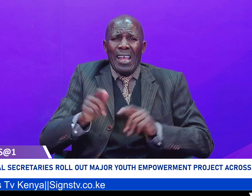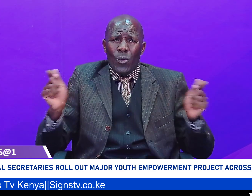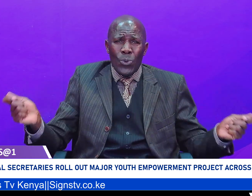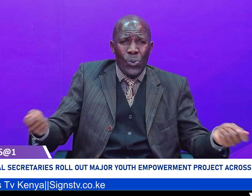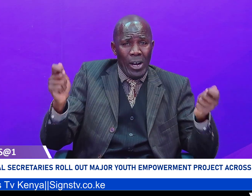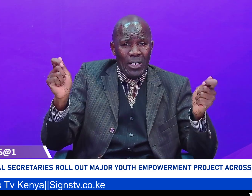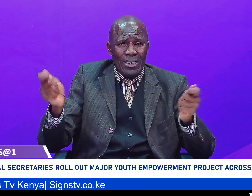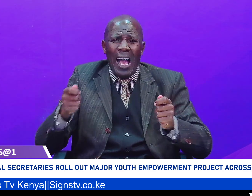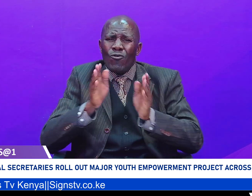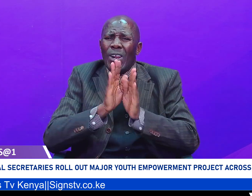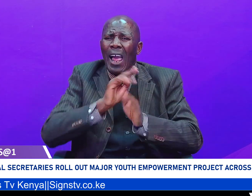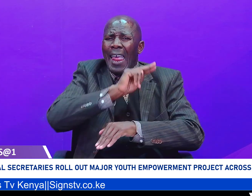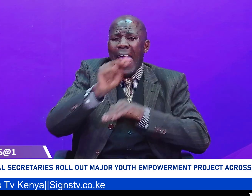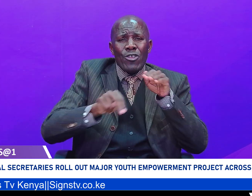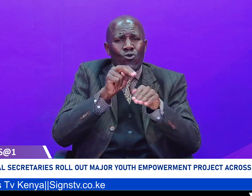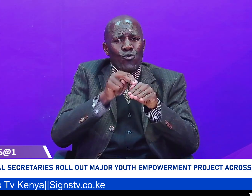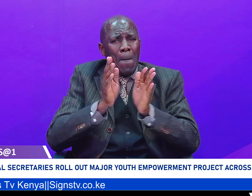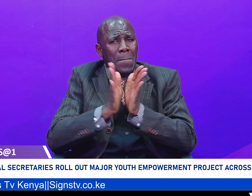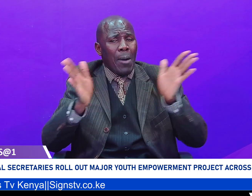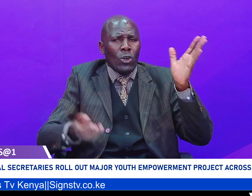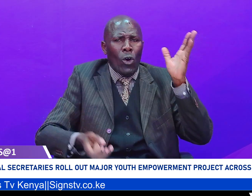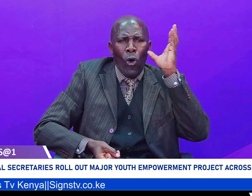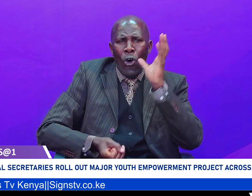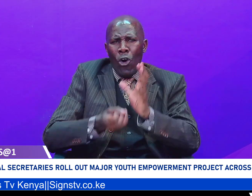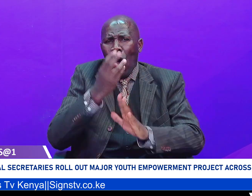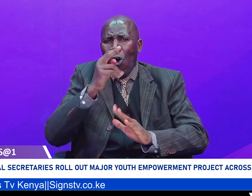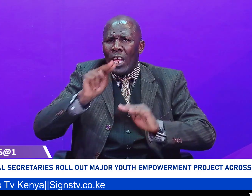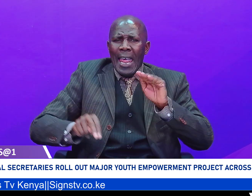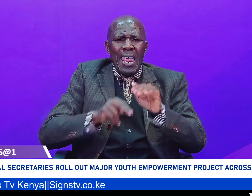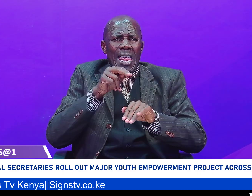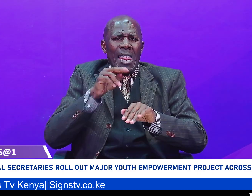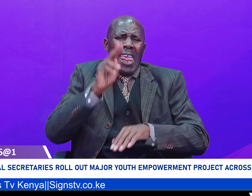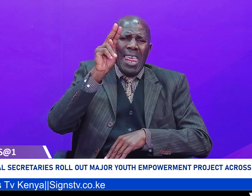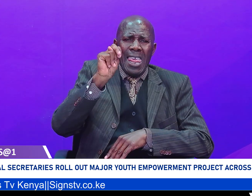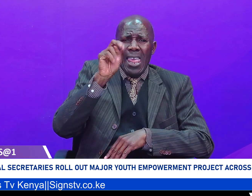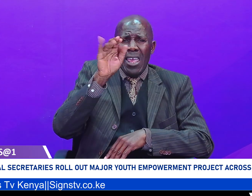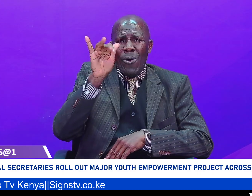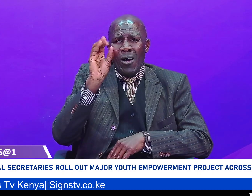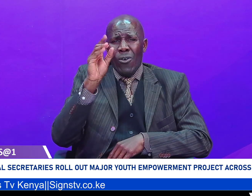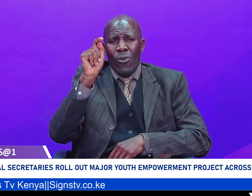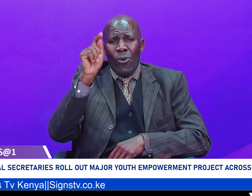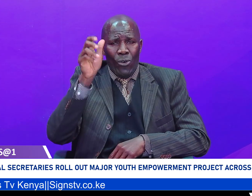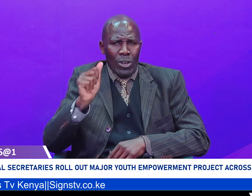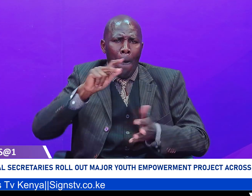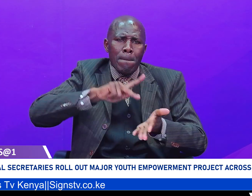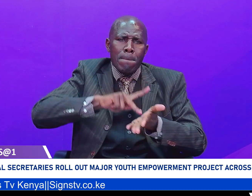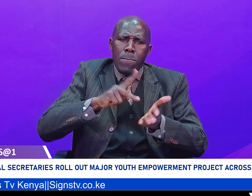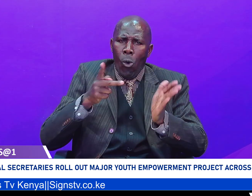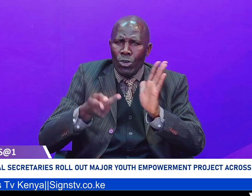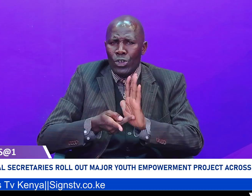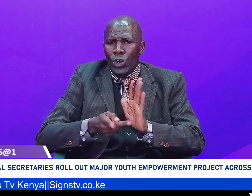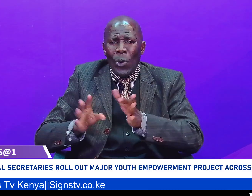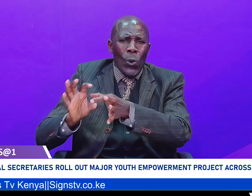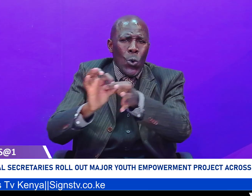on Monday to spearhead the nationwide launch of the National Youth Opportunities Towards